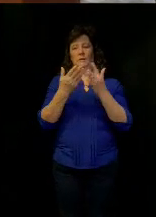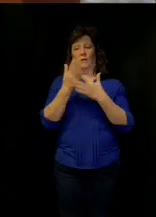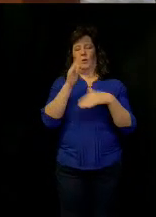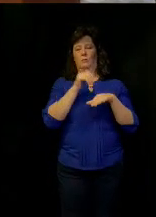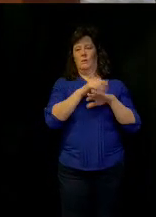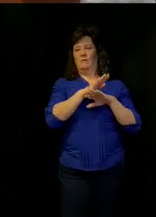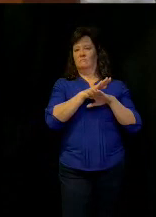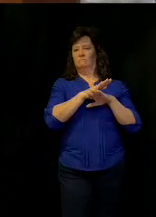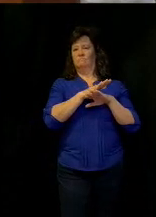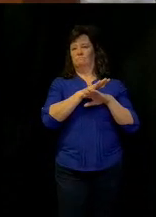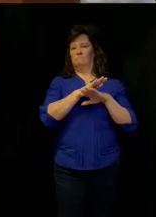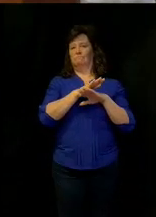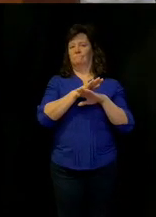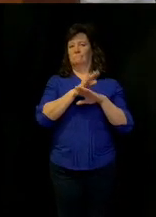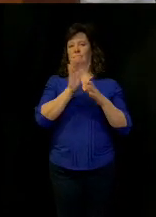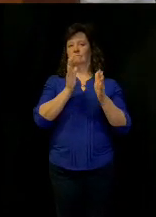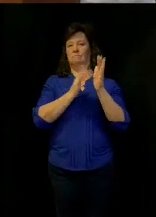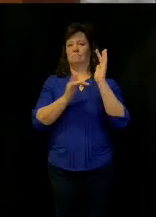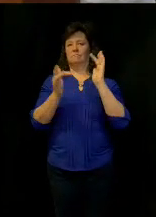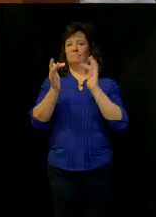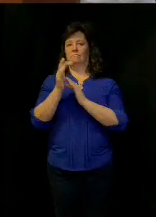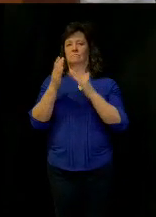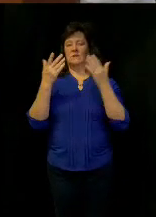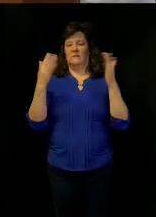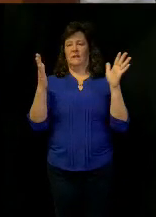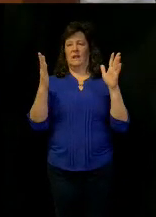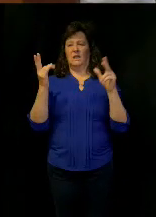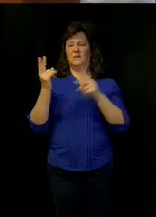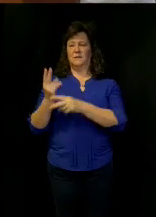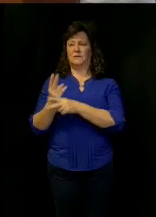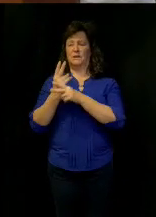Because Jesus has done taking care of all sin.